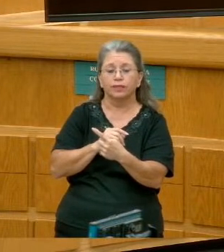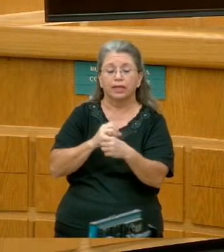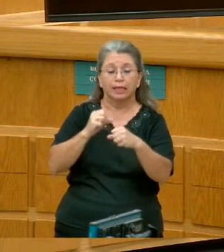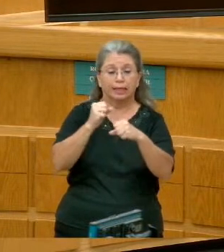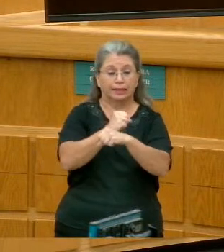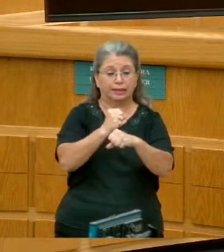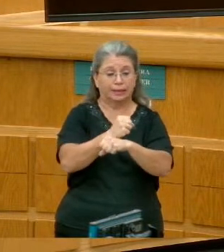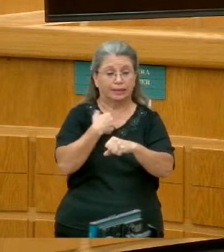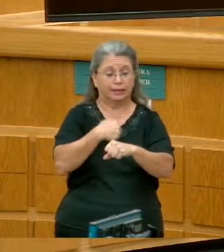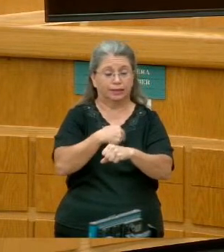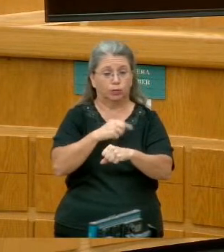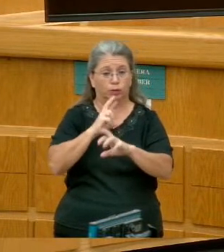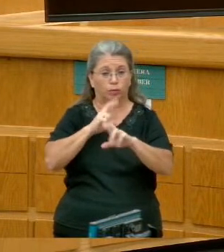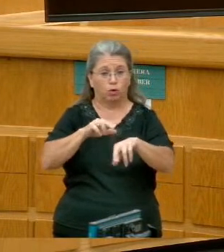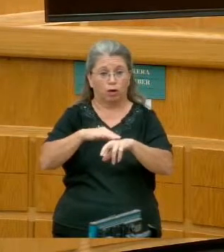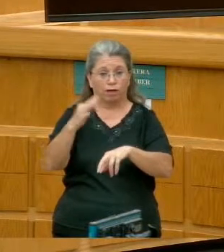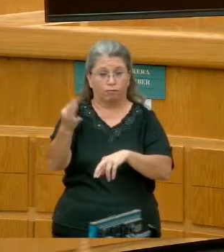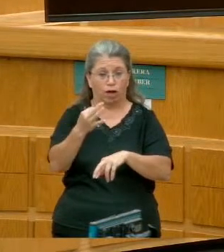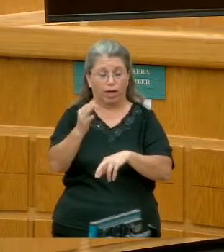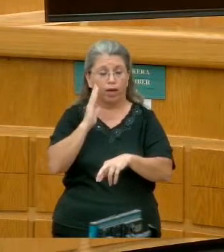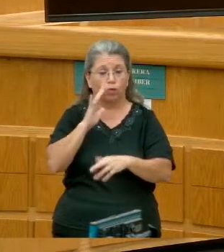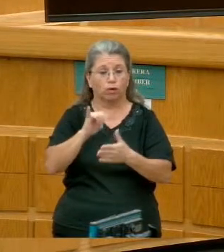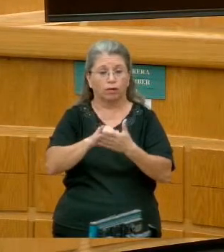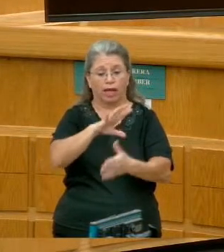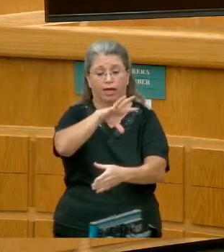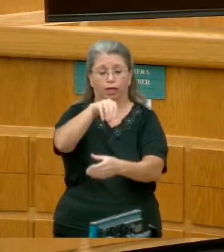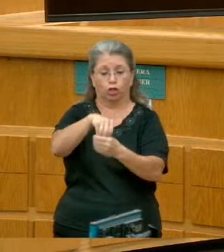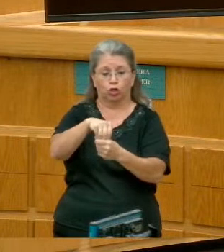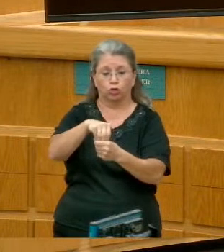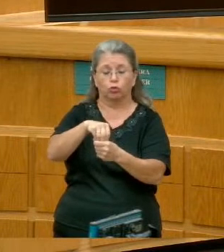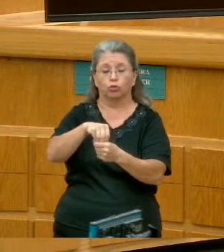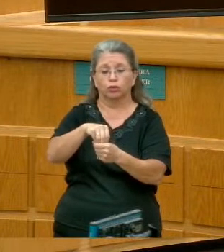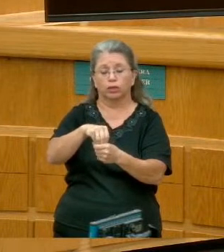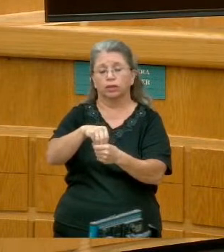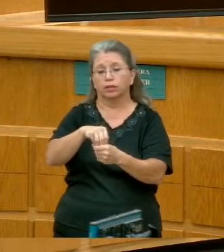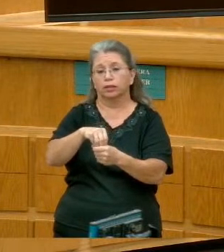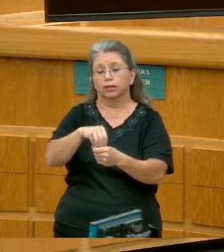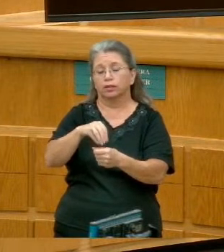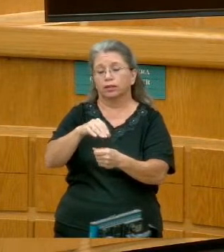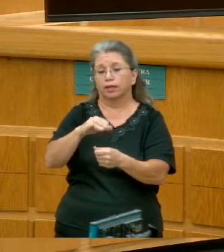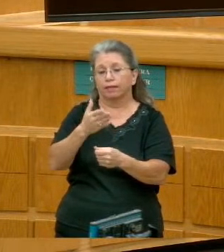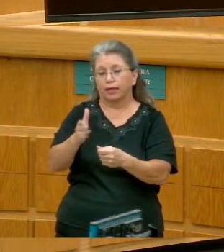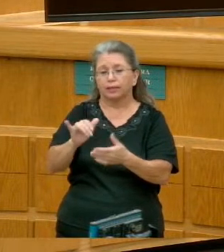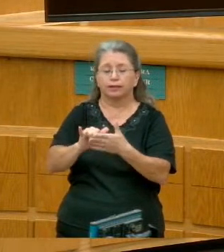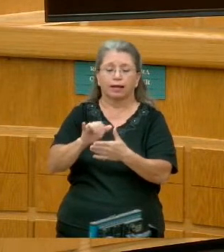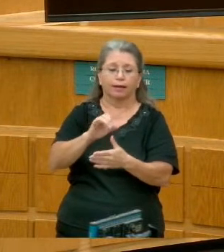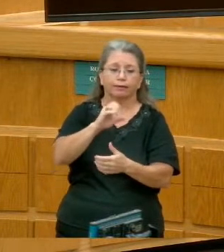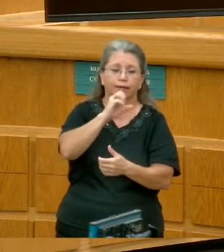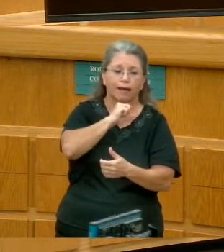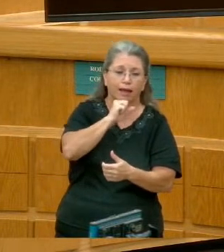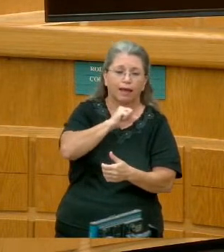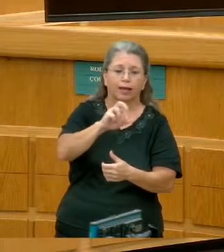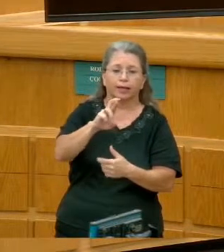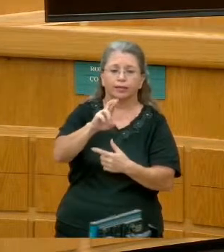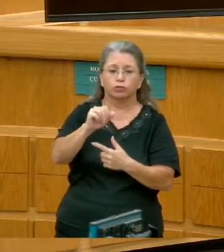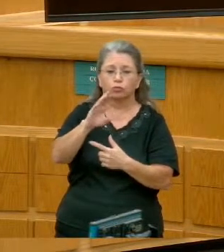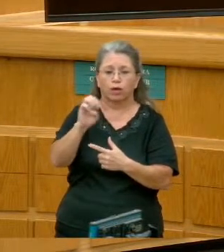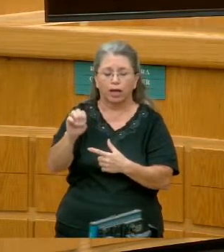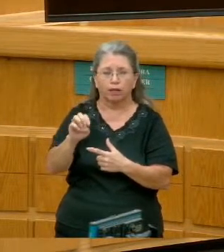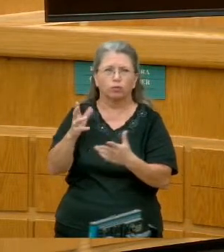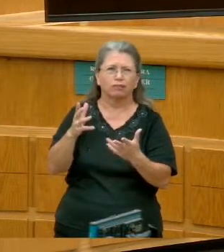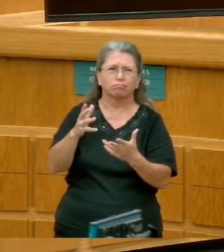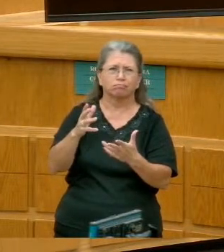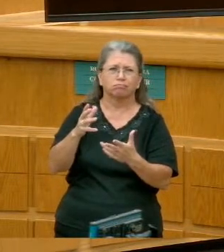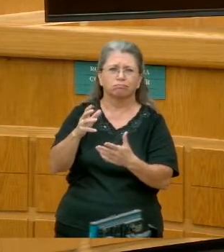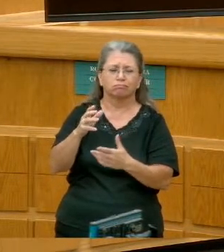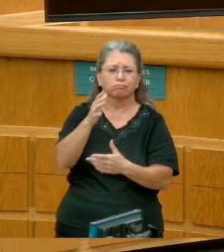statistics on number of tests performed will include demographics that we report today, to include things like age and race and, well, sex anyway,